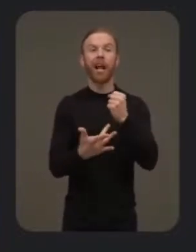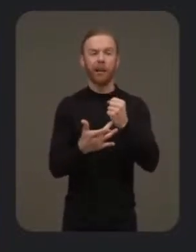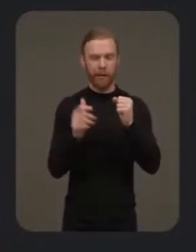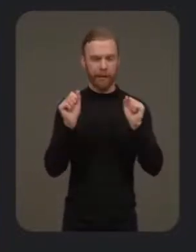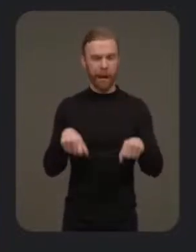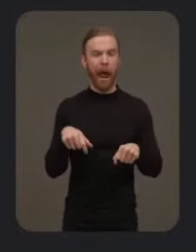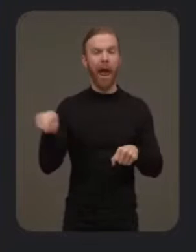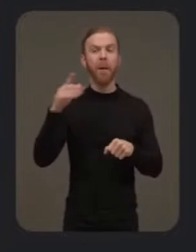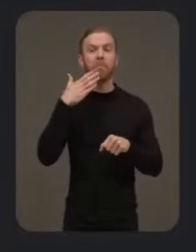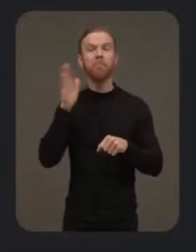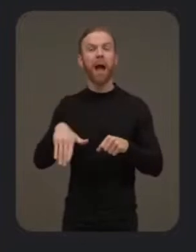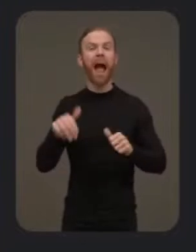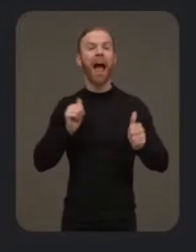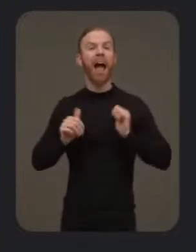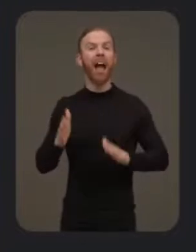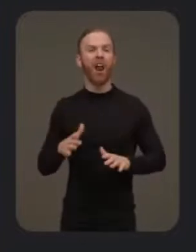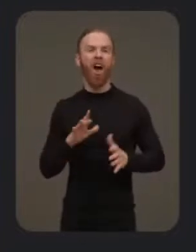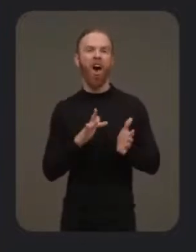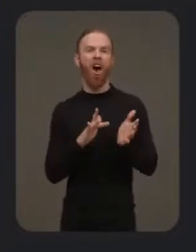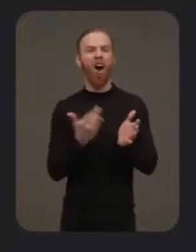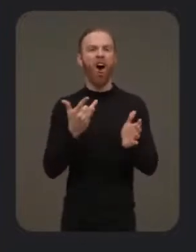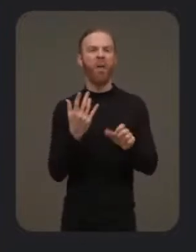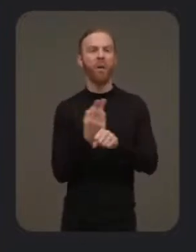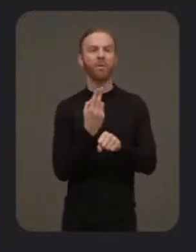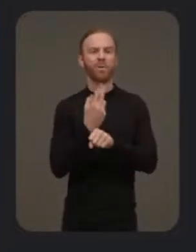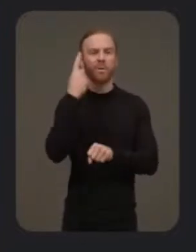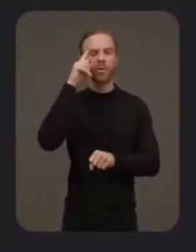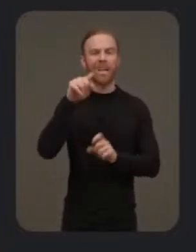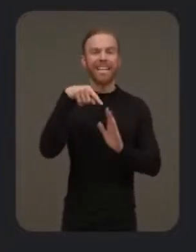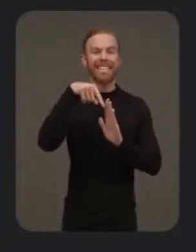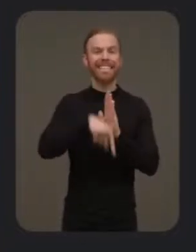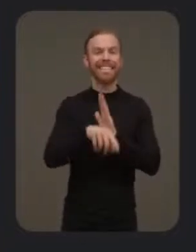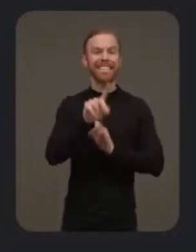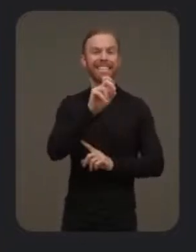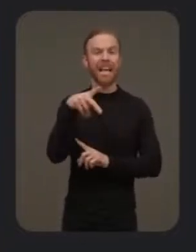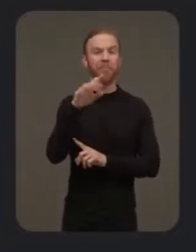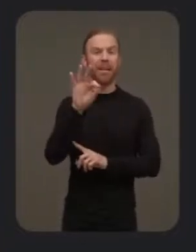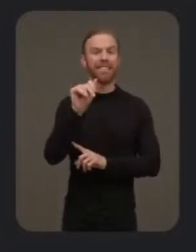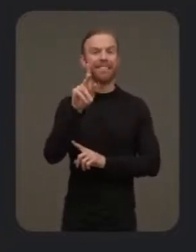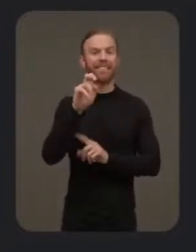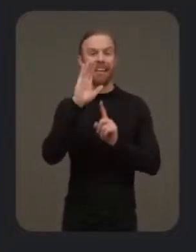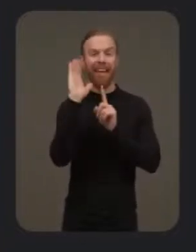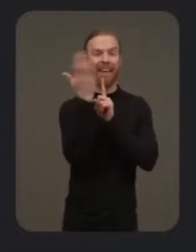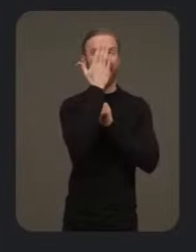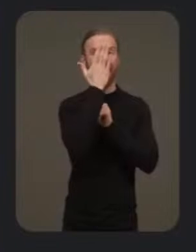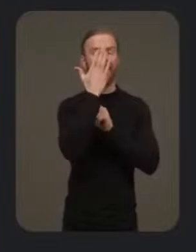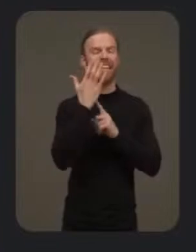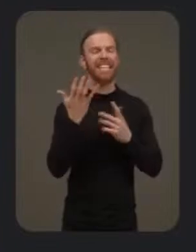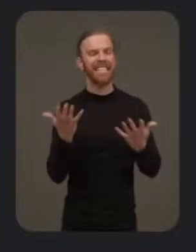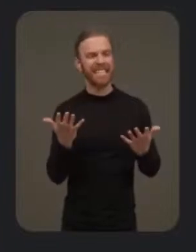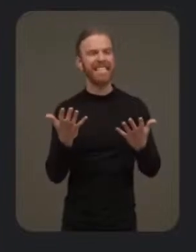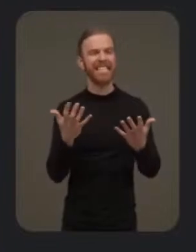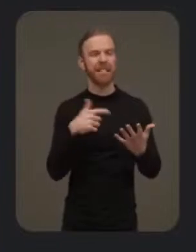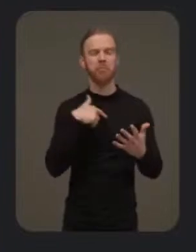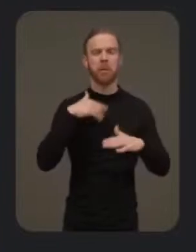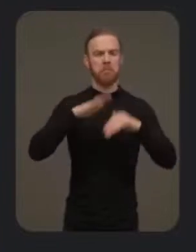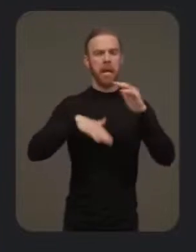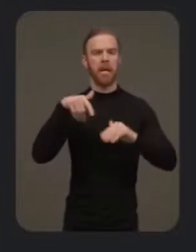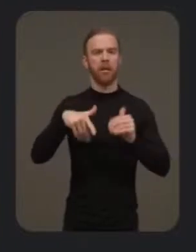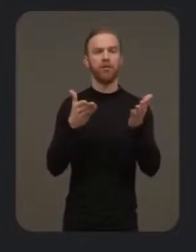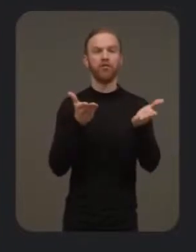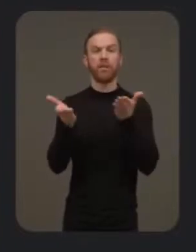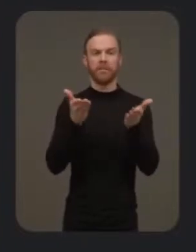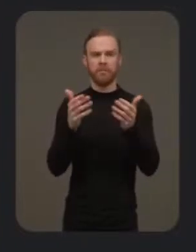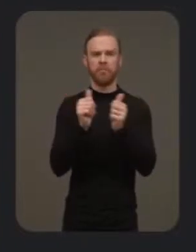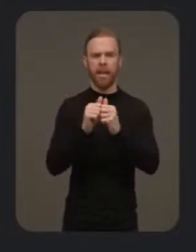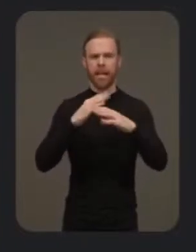technology could be misused by bad actors to create deep fakes. So we've built this service with guardrails to